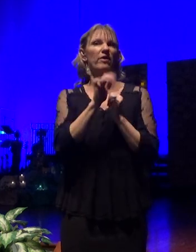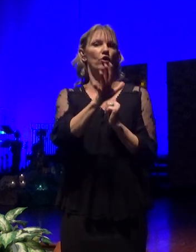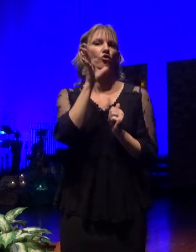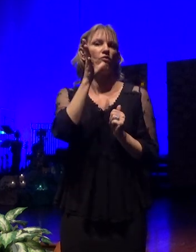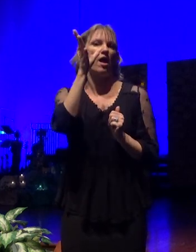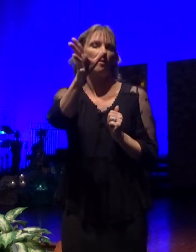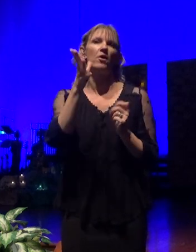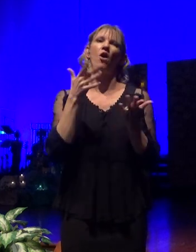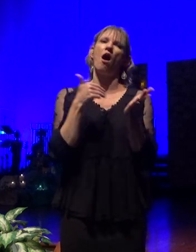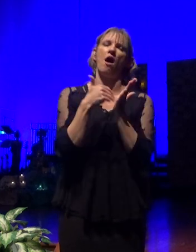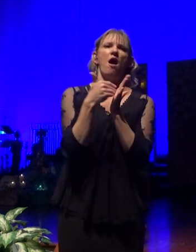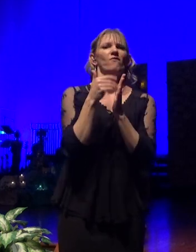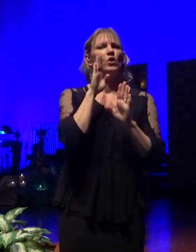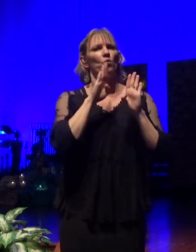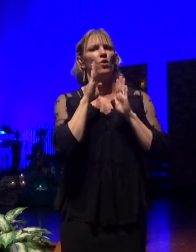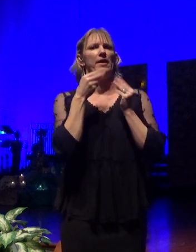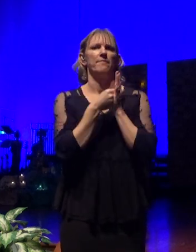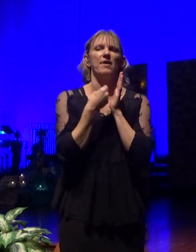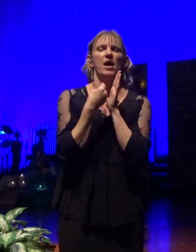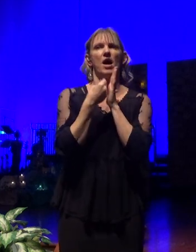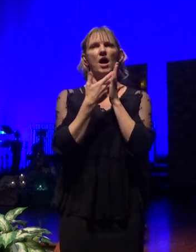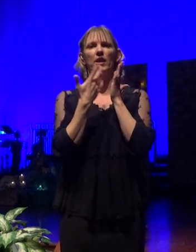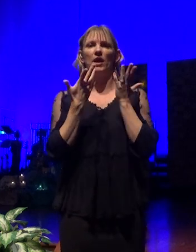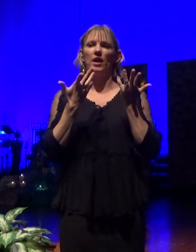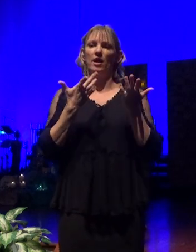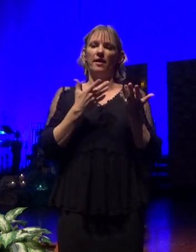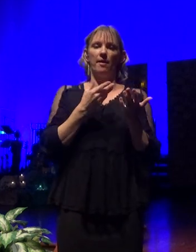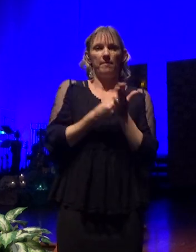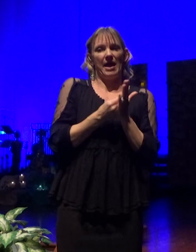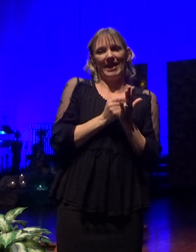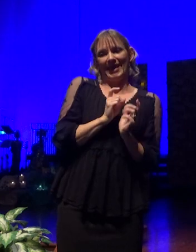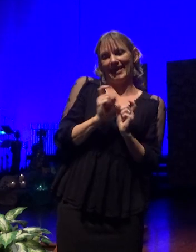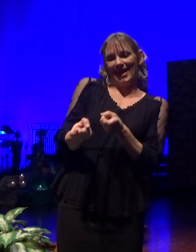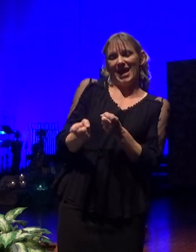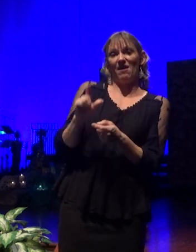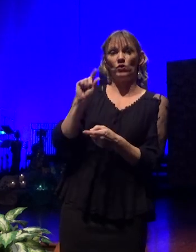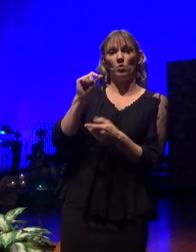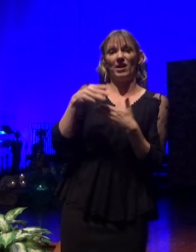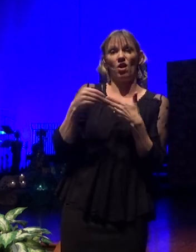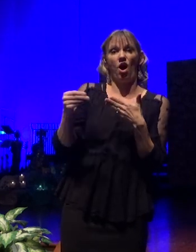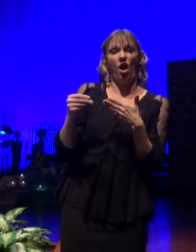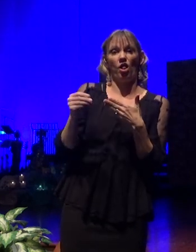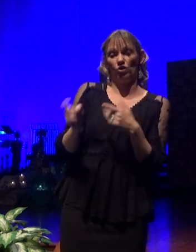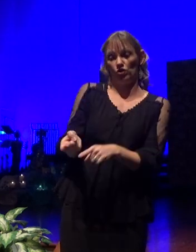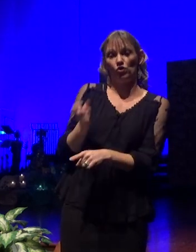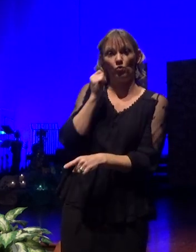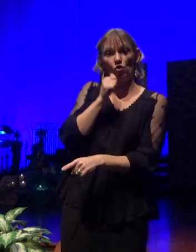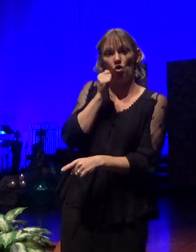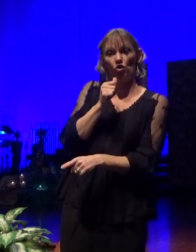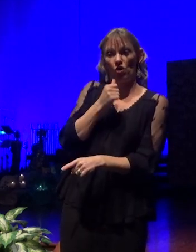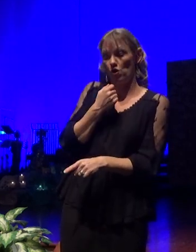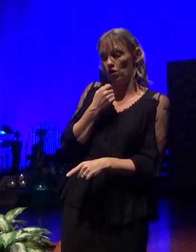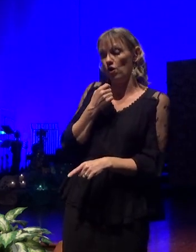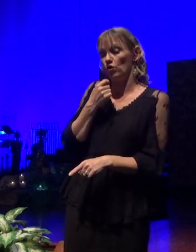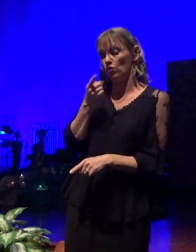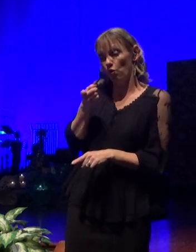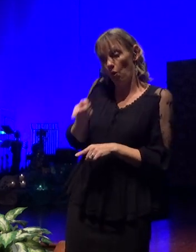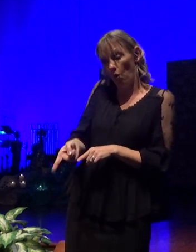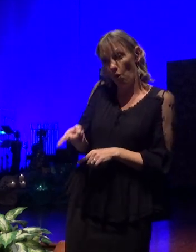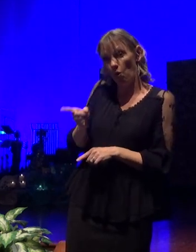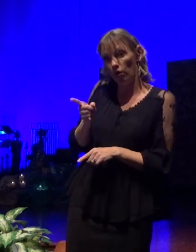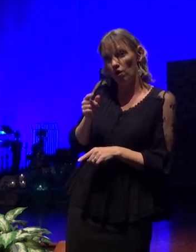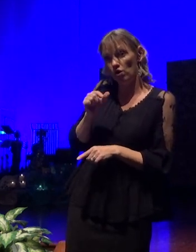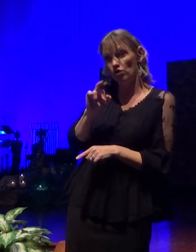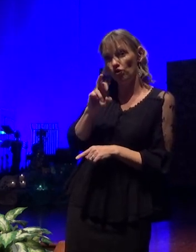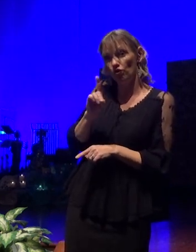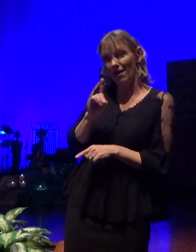about money a lot of times. And she gave the little girl a $20 bill and told her granddaughter, you can spend